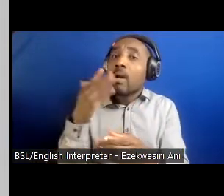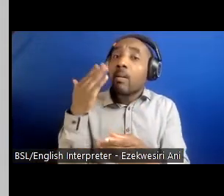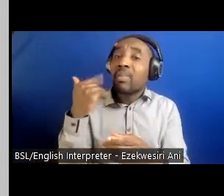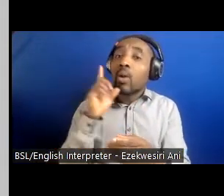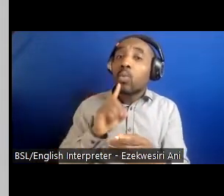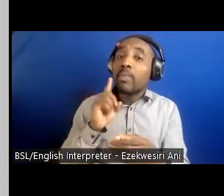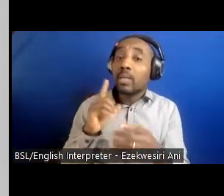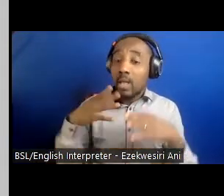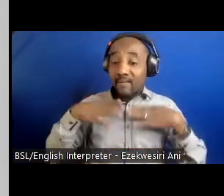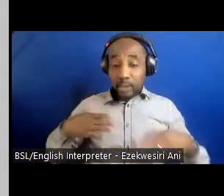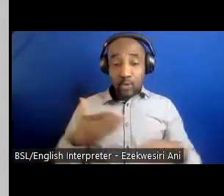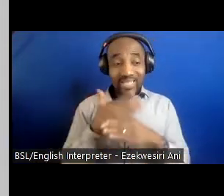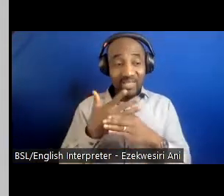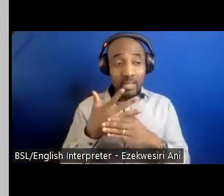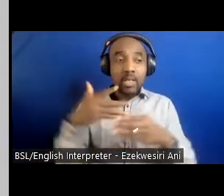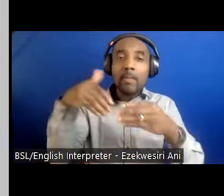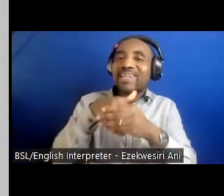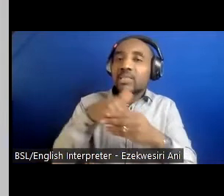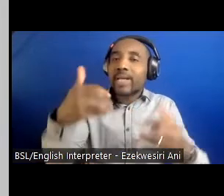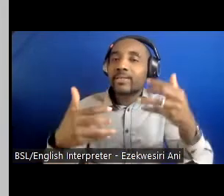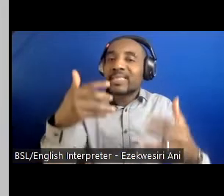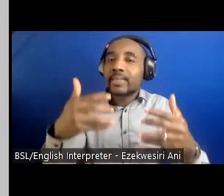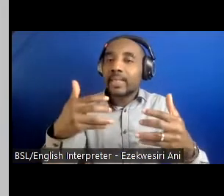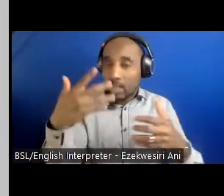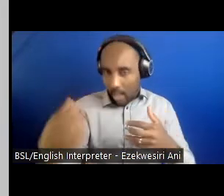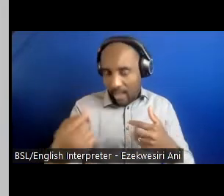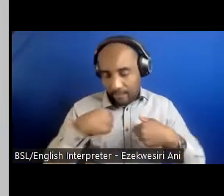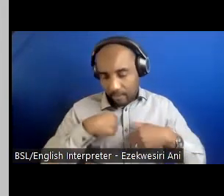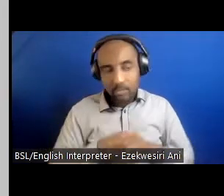and physical activity. We